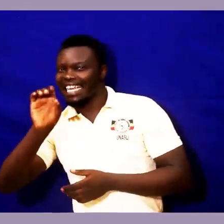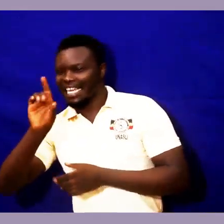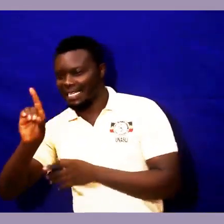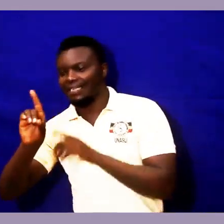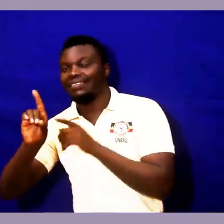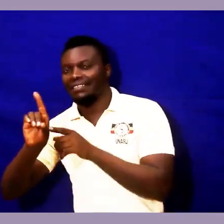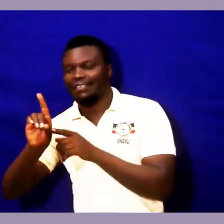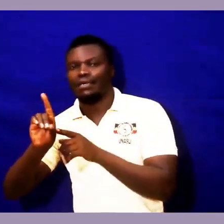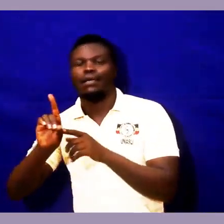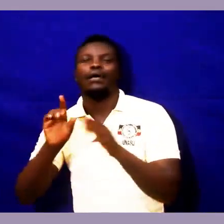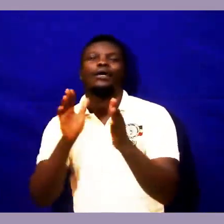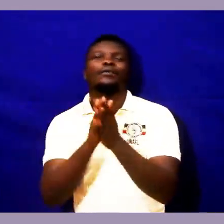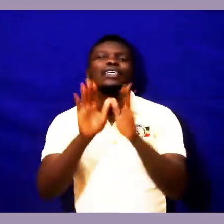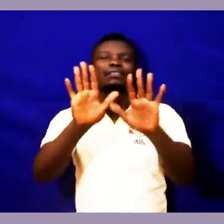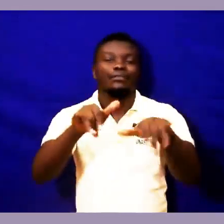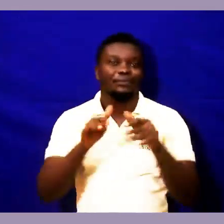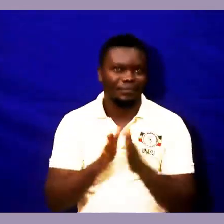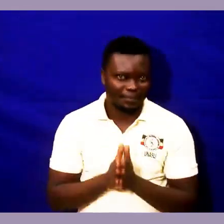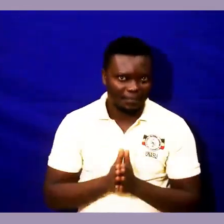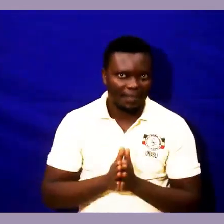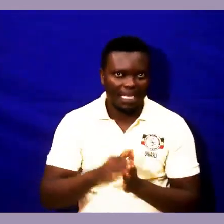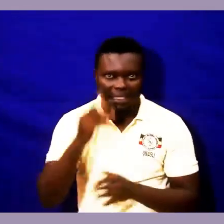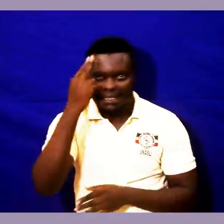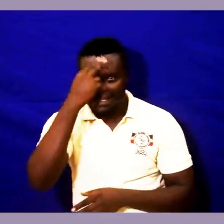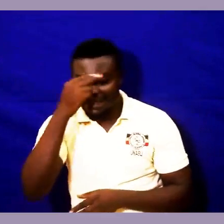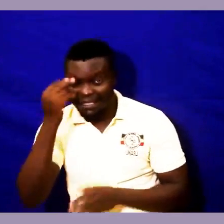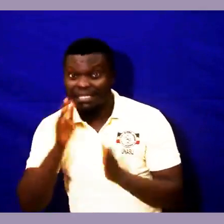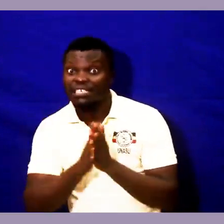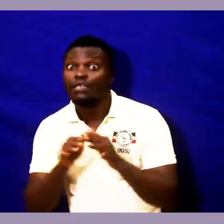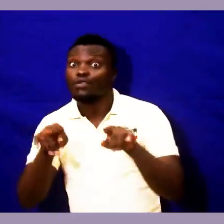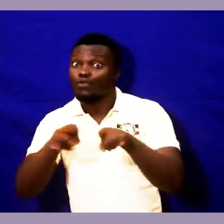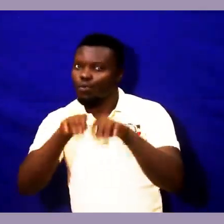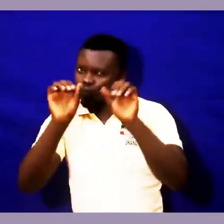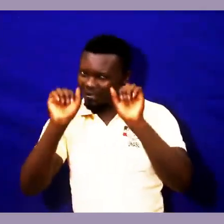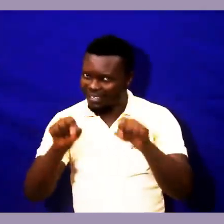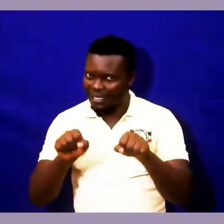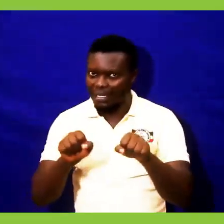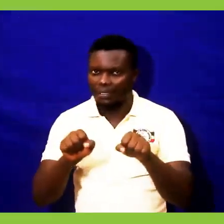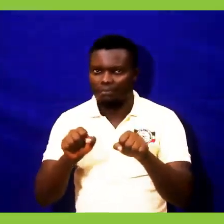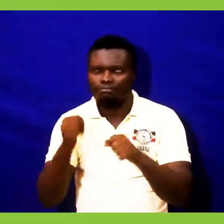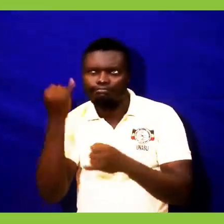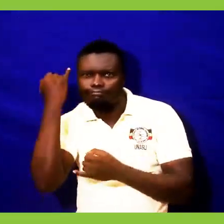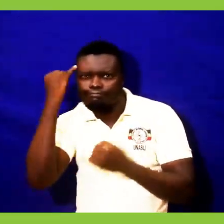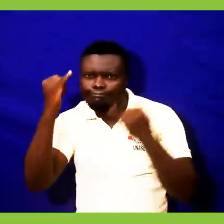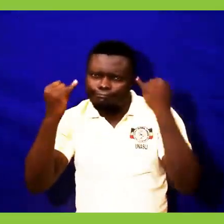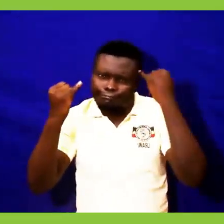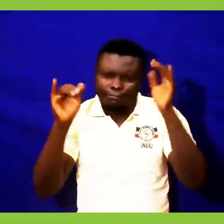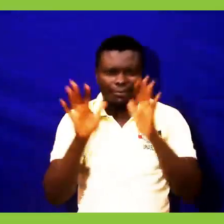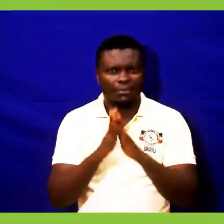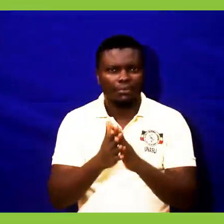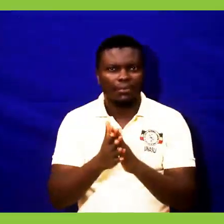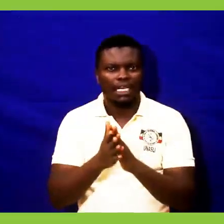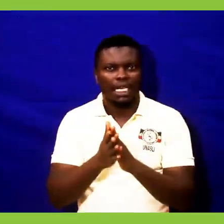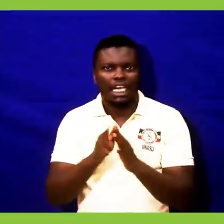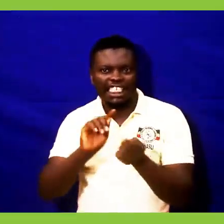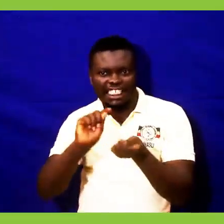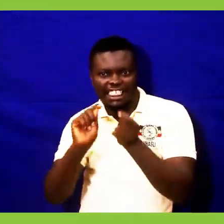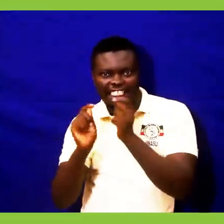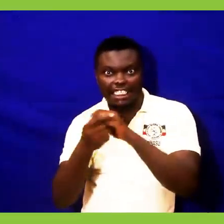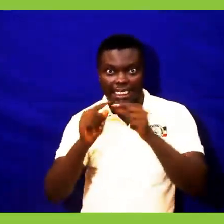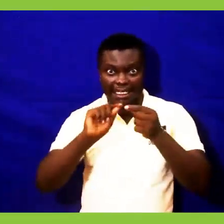ed. Now, my dear learners, we can also make the sentence clearer